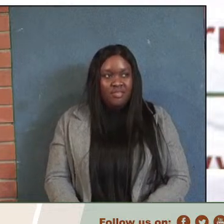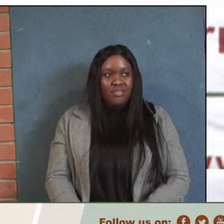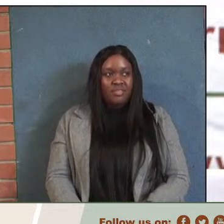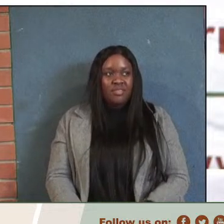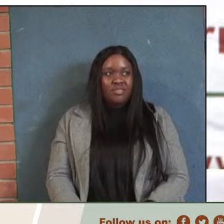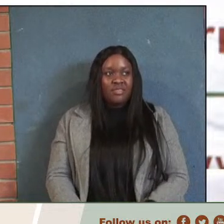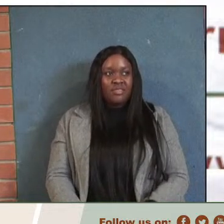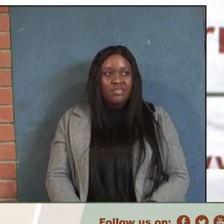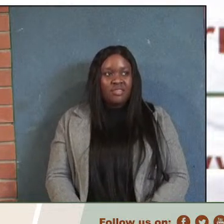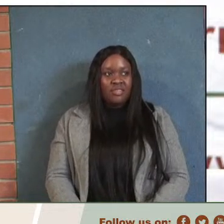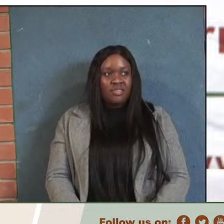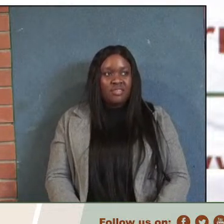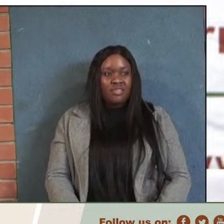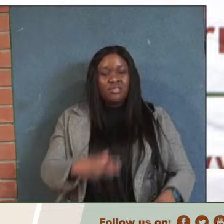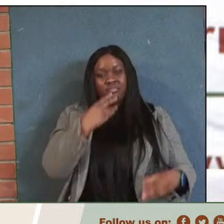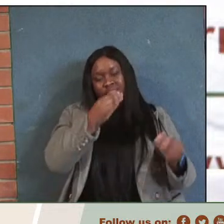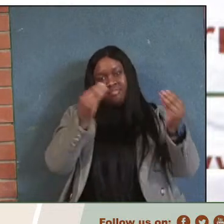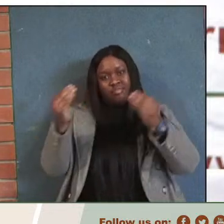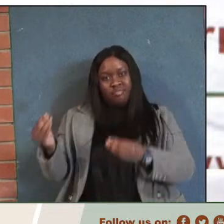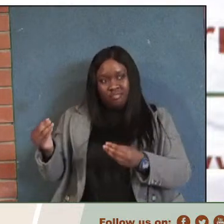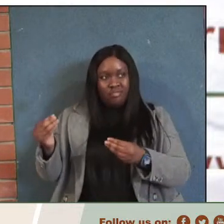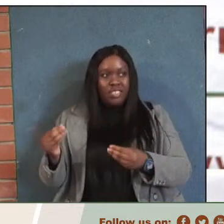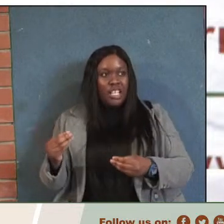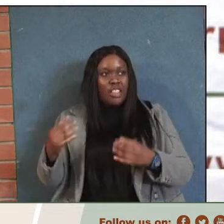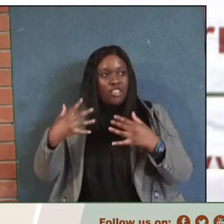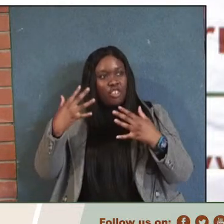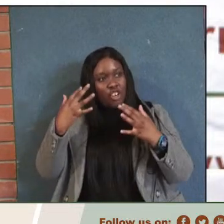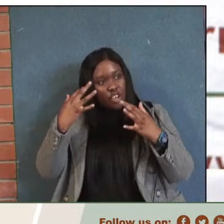Kindly hand the resolutions of the commission.